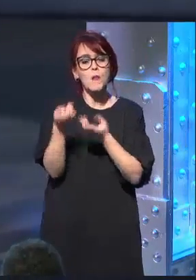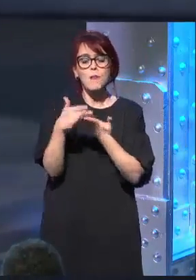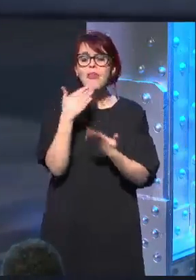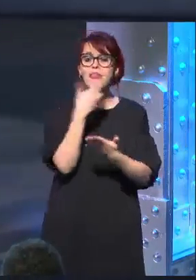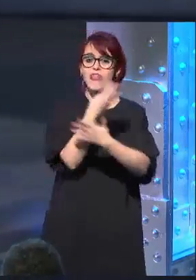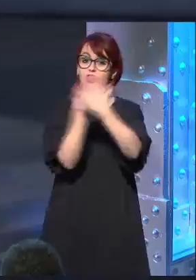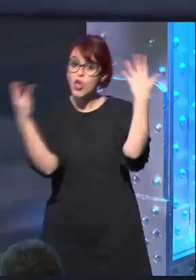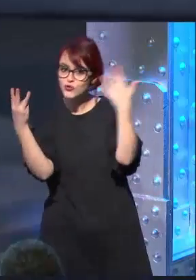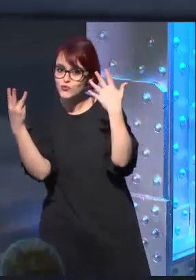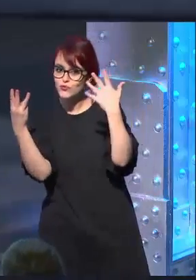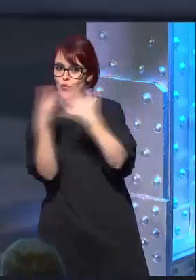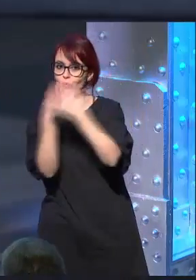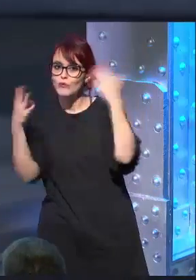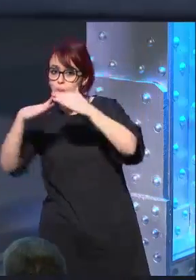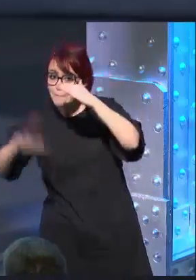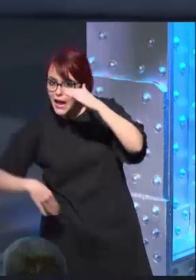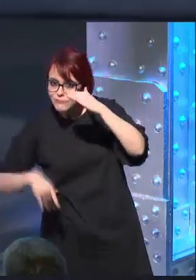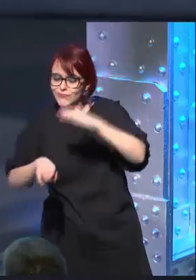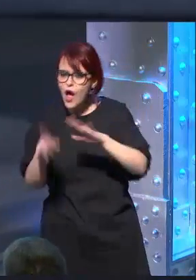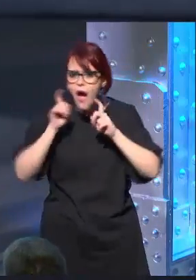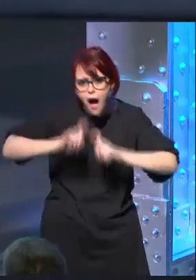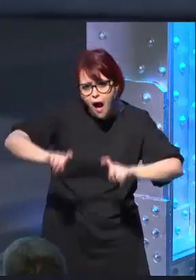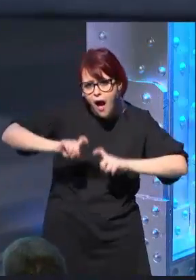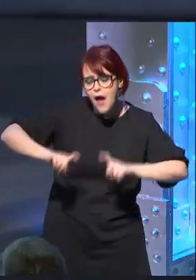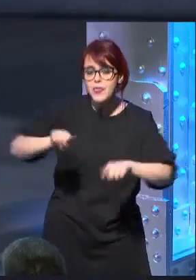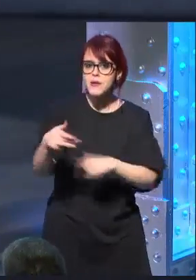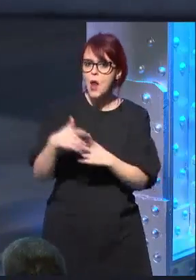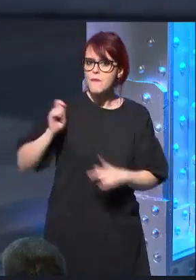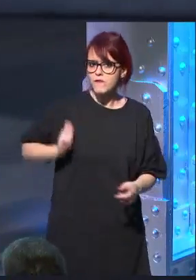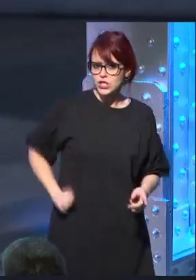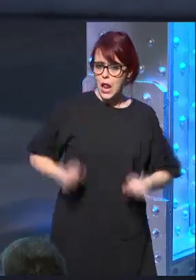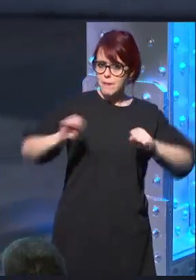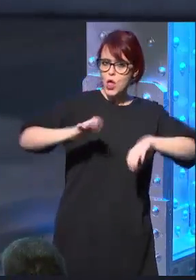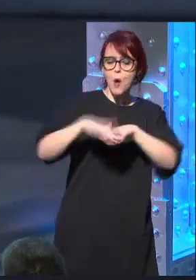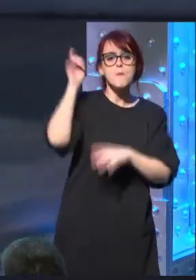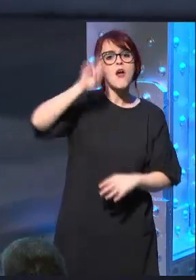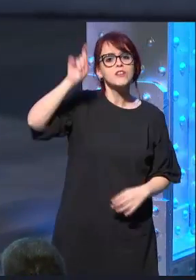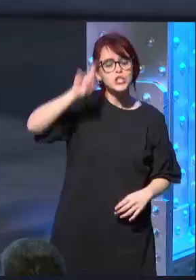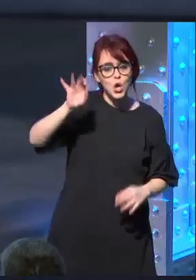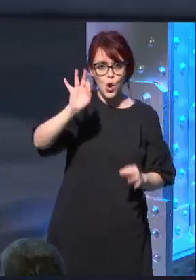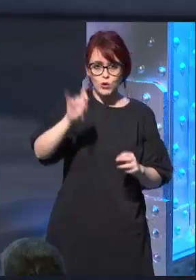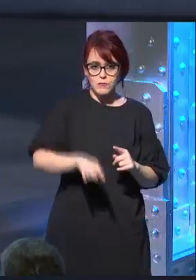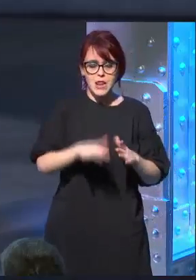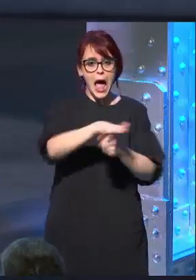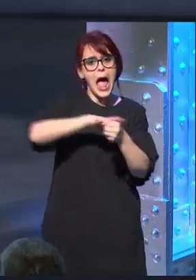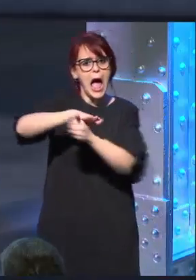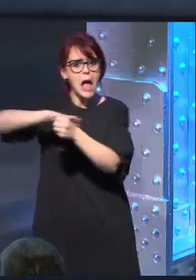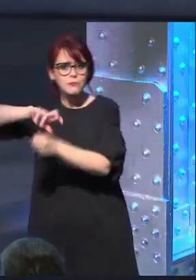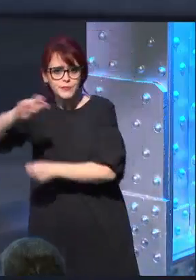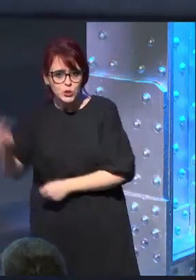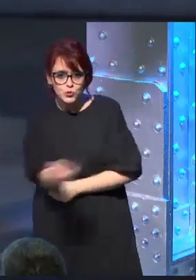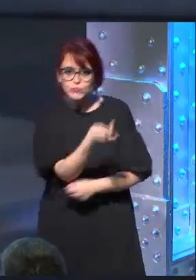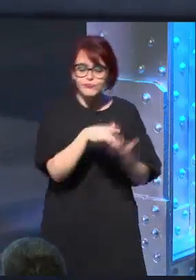collaborators about minors, but we see that people,